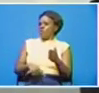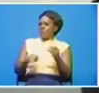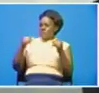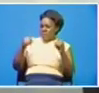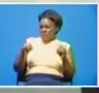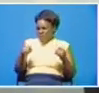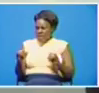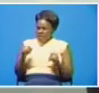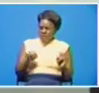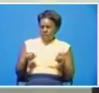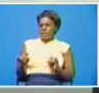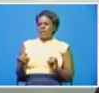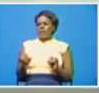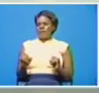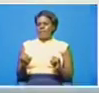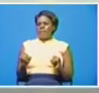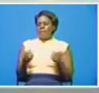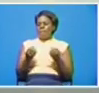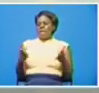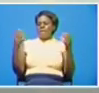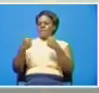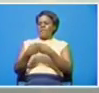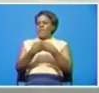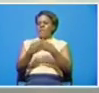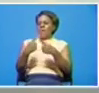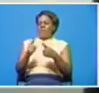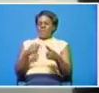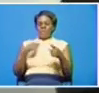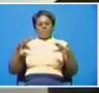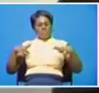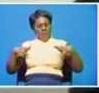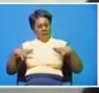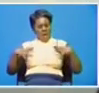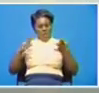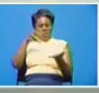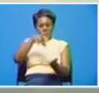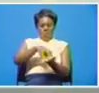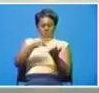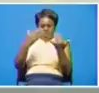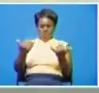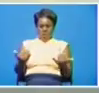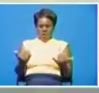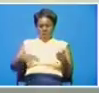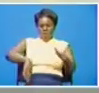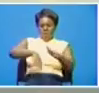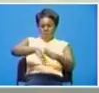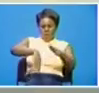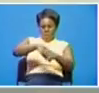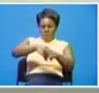with many battles we've been fighting, but I am so proud of where we've reached in football in